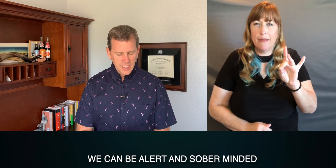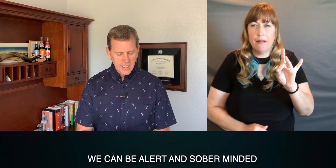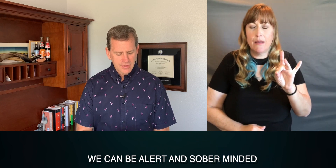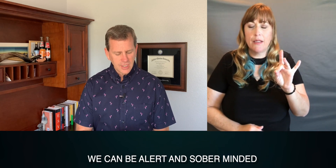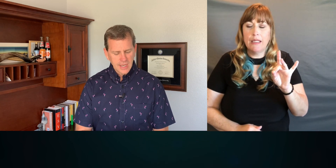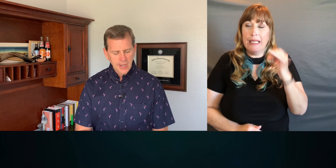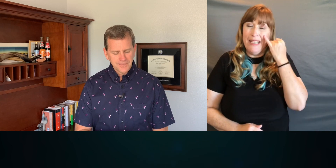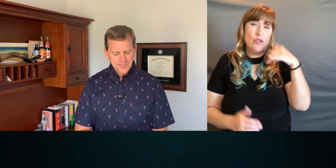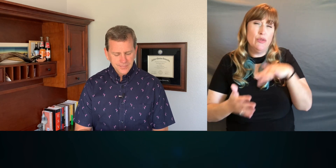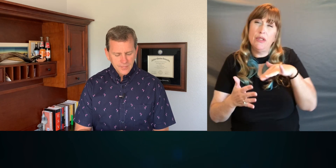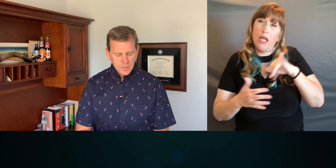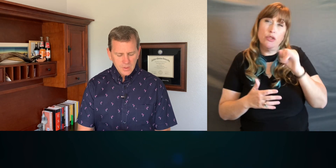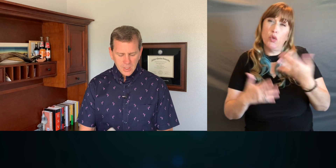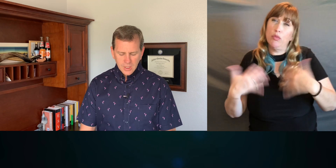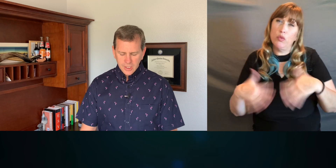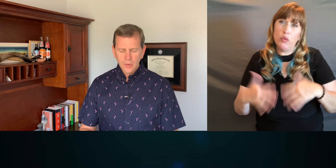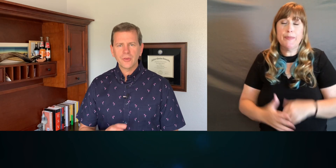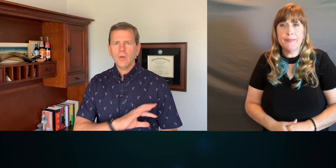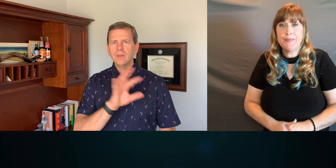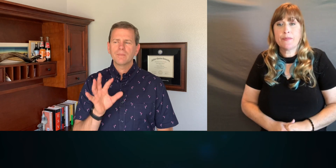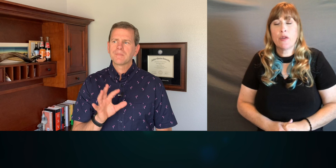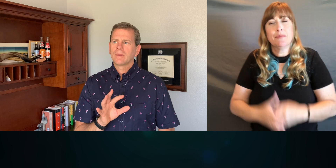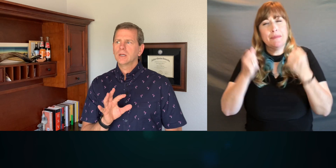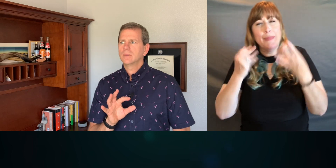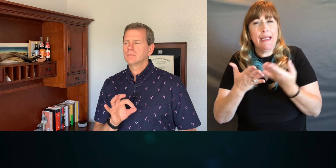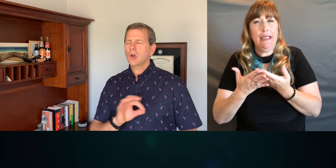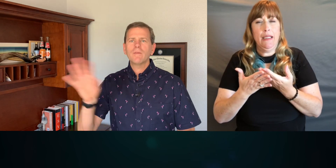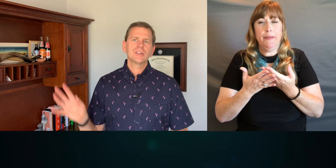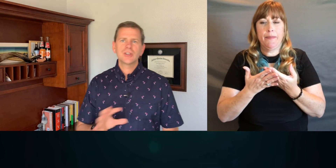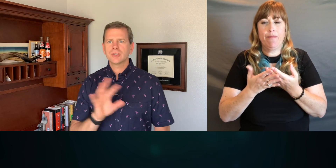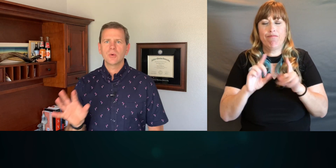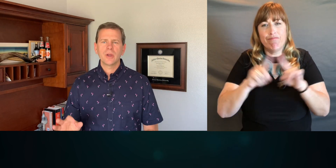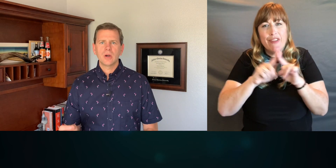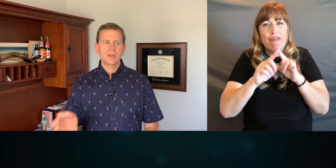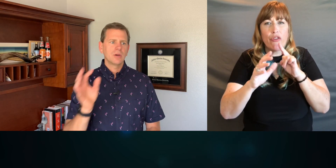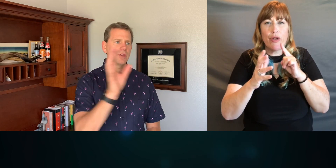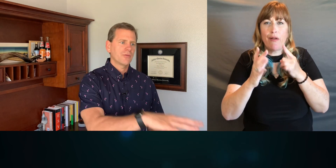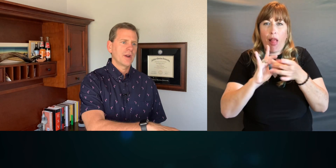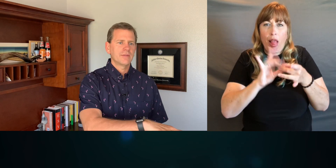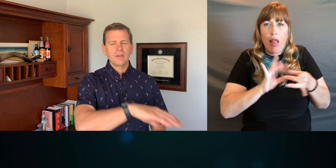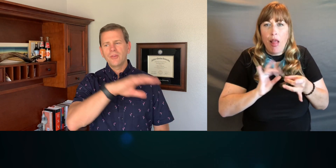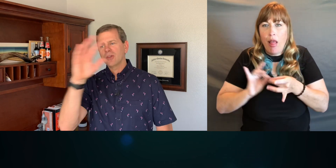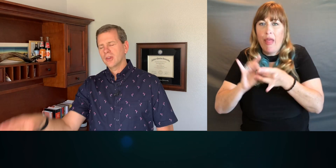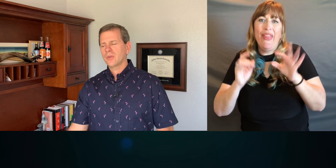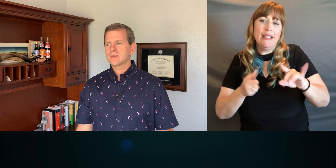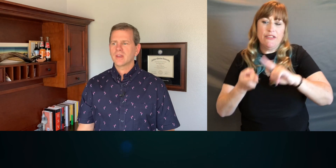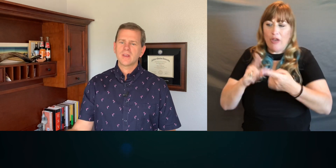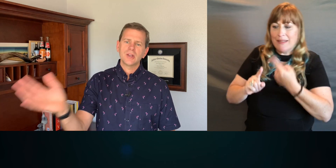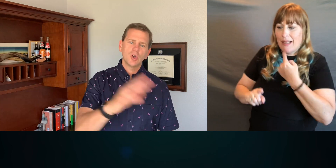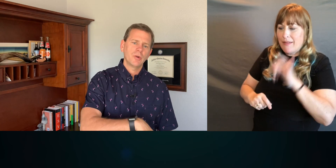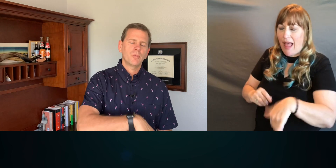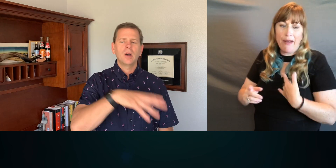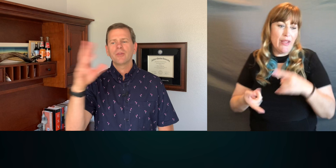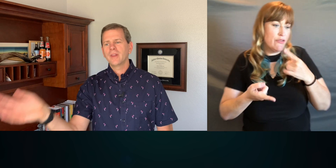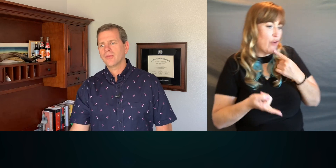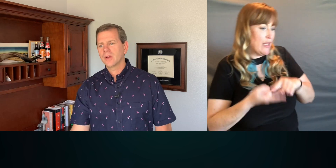If you study it out, you know, there's all these conversations going on. You know, this friend says this friend says that.